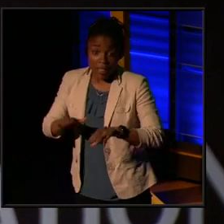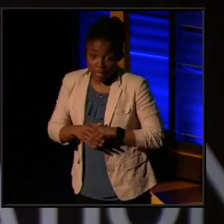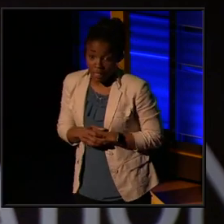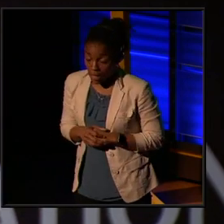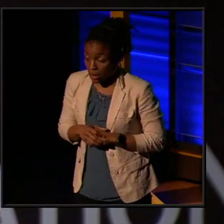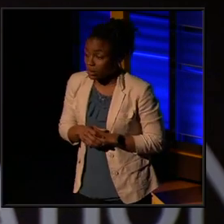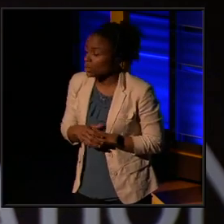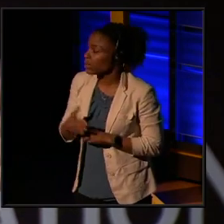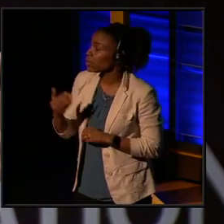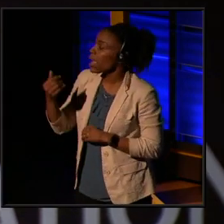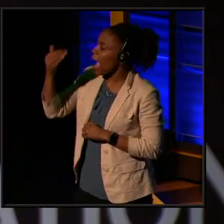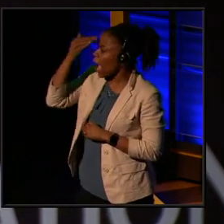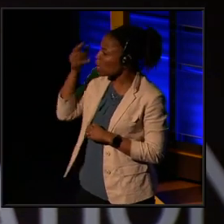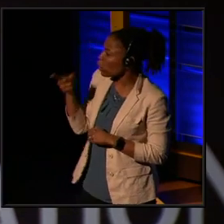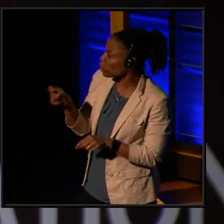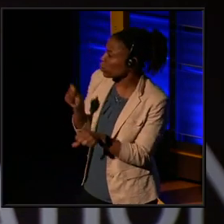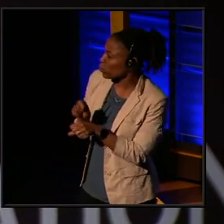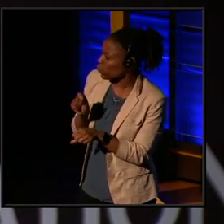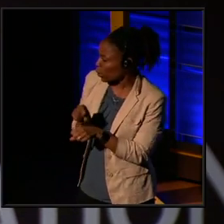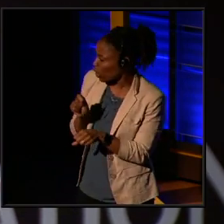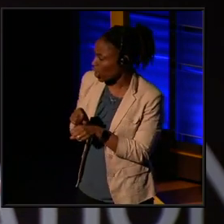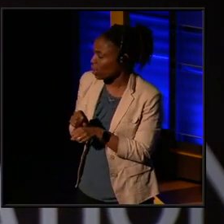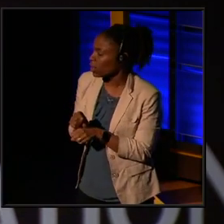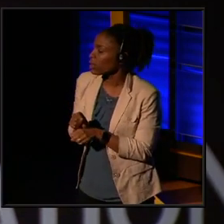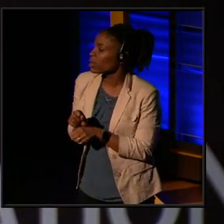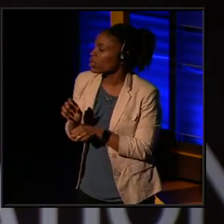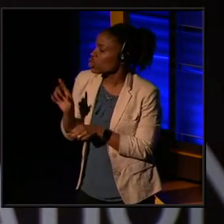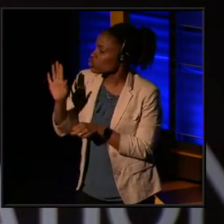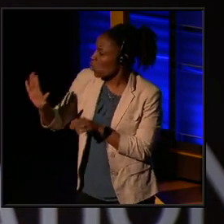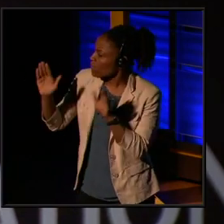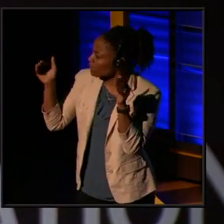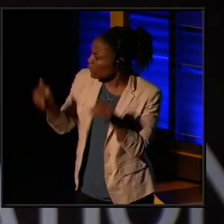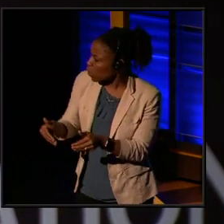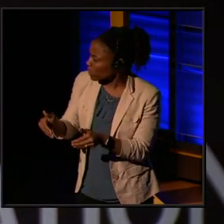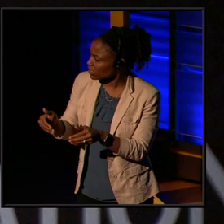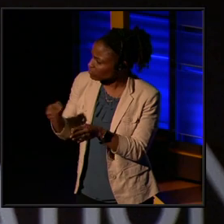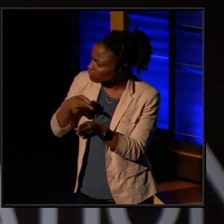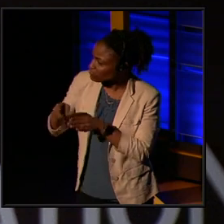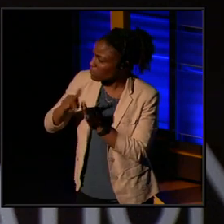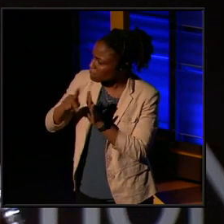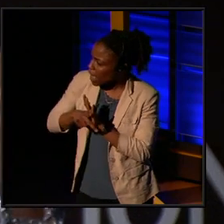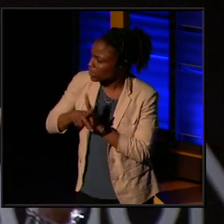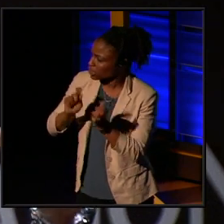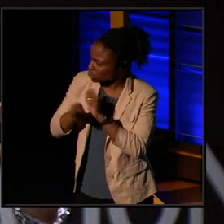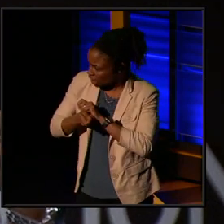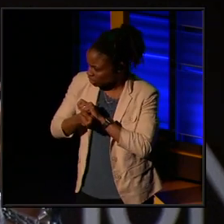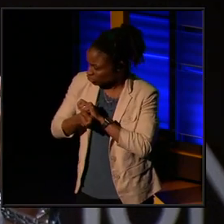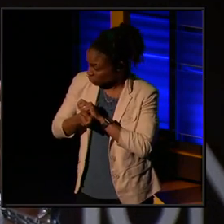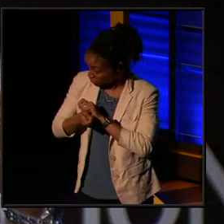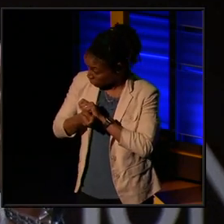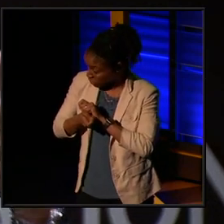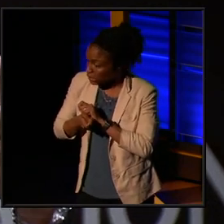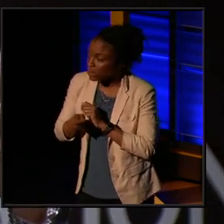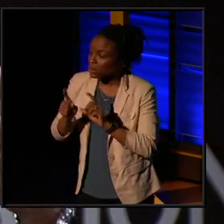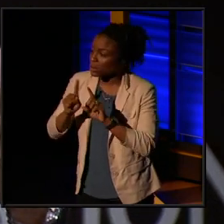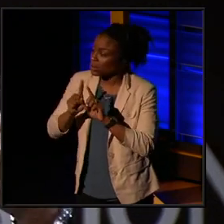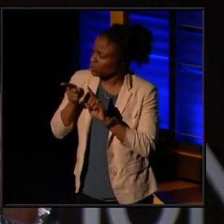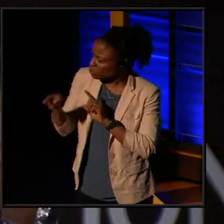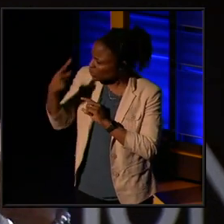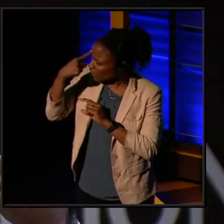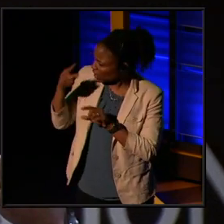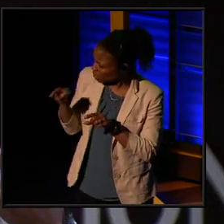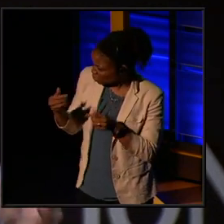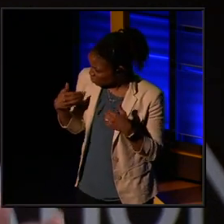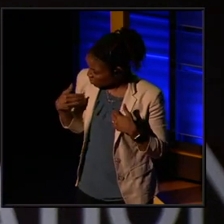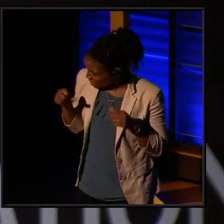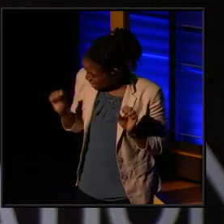know your work also focuses on policy change. Now, do you think that you can actually have